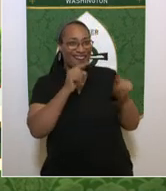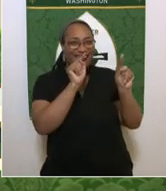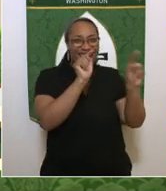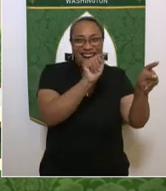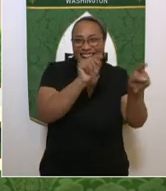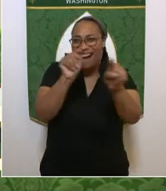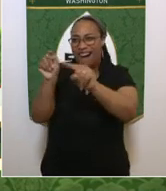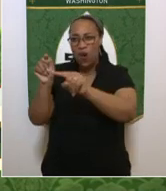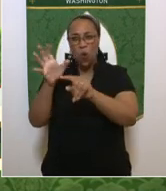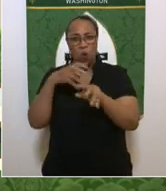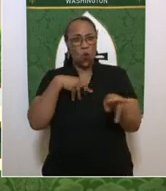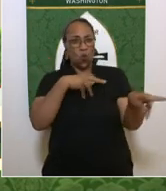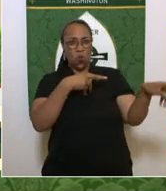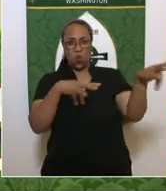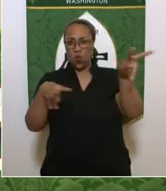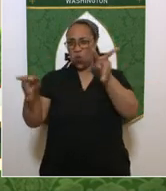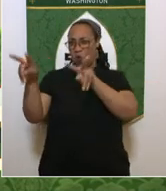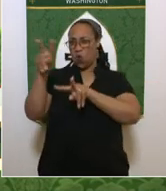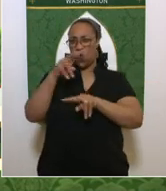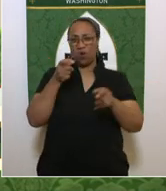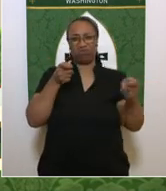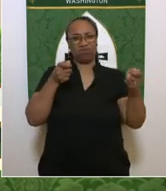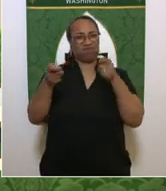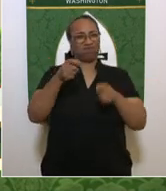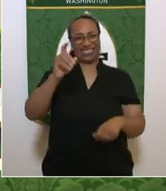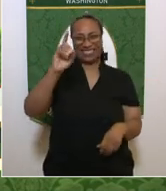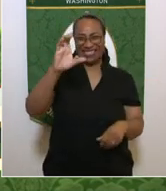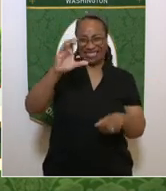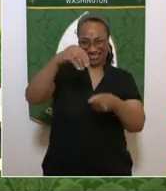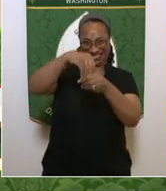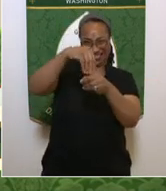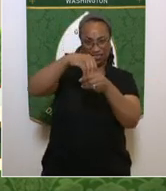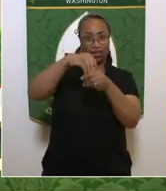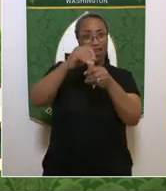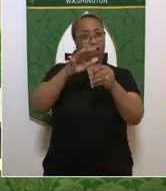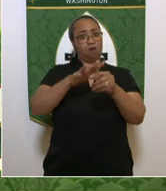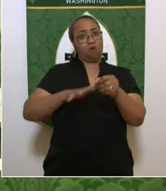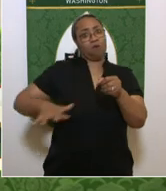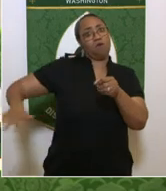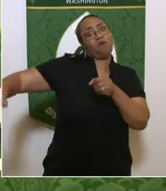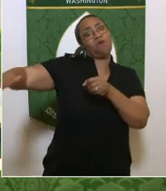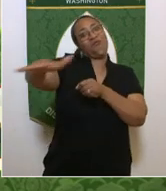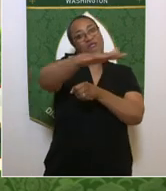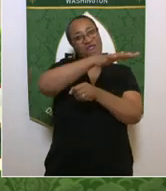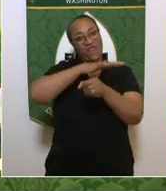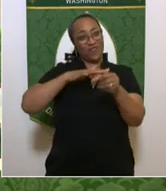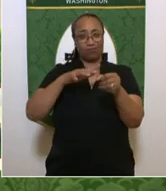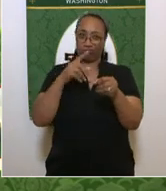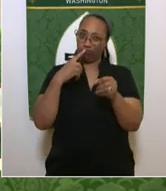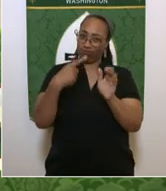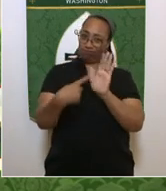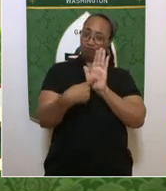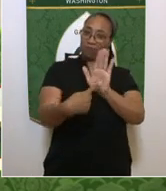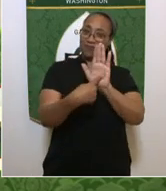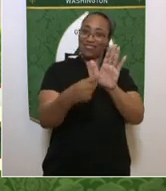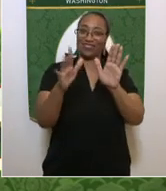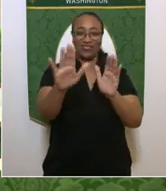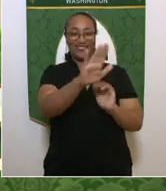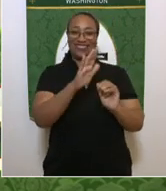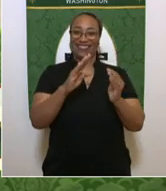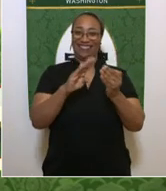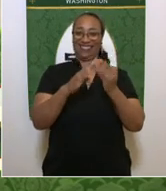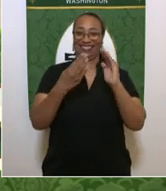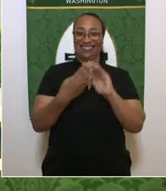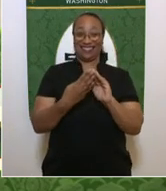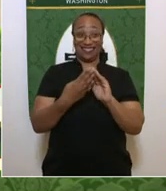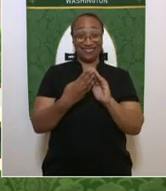the city, but around the country and indeed around the world. So I get to go to far off